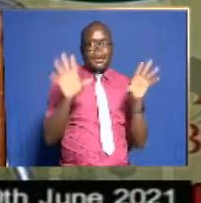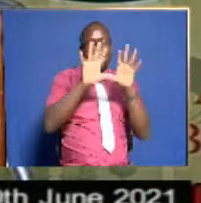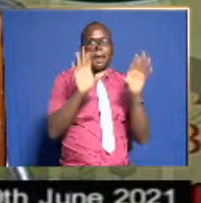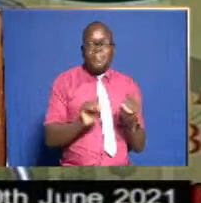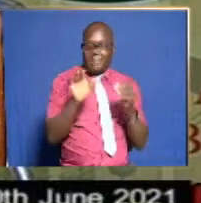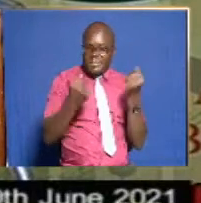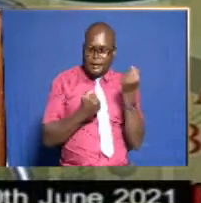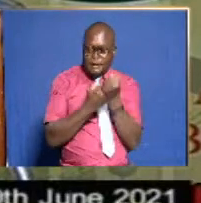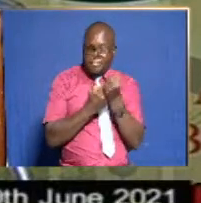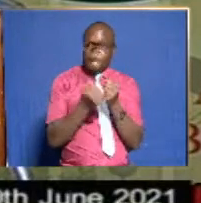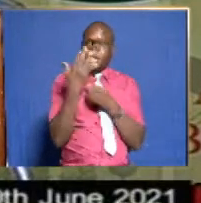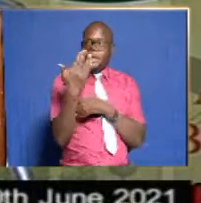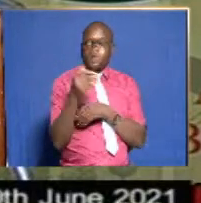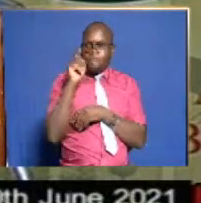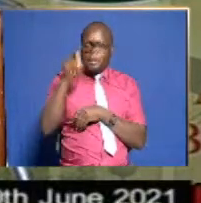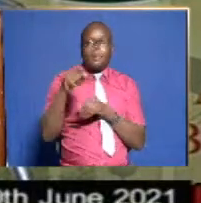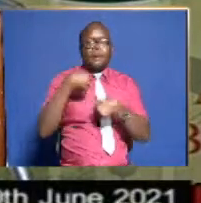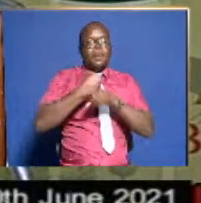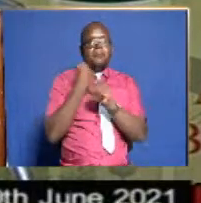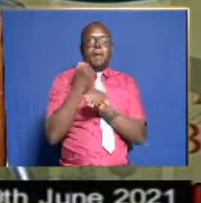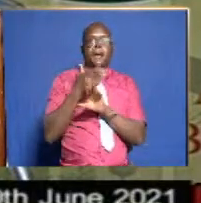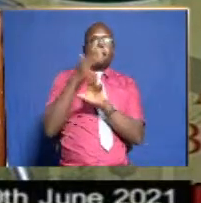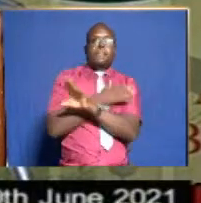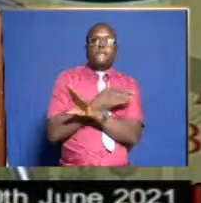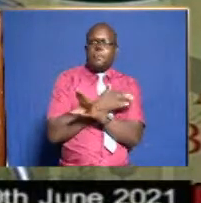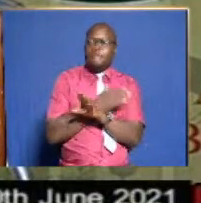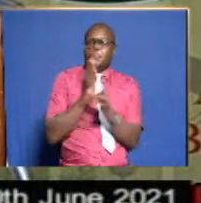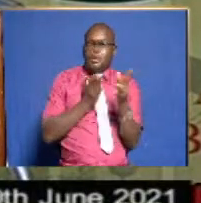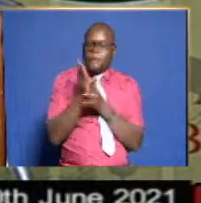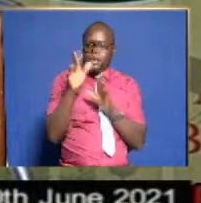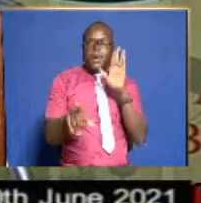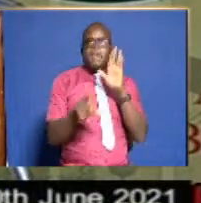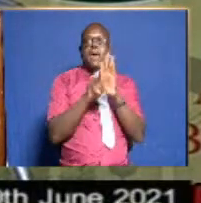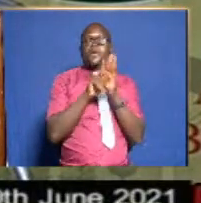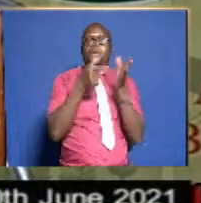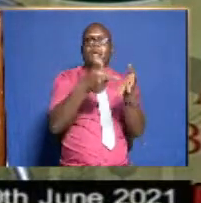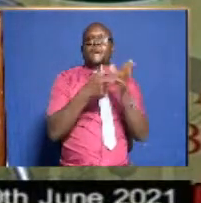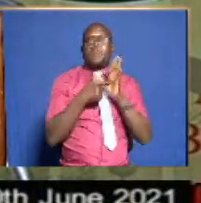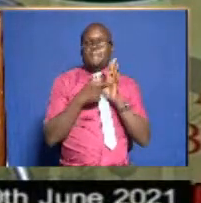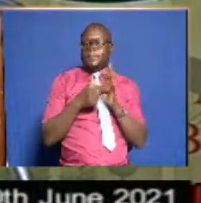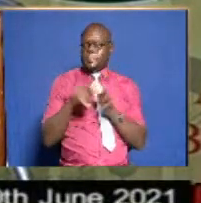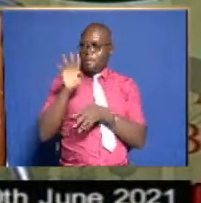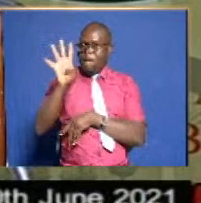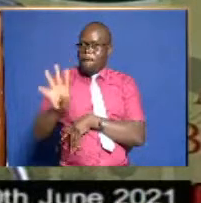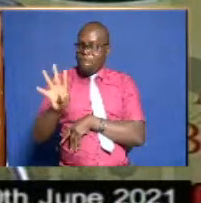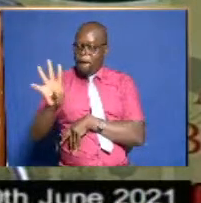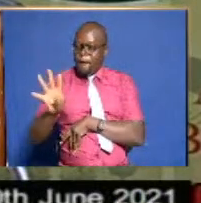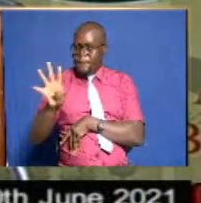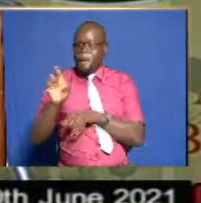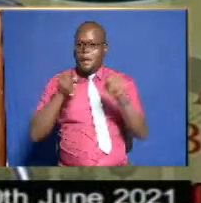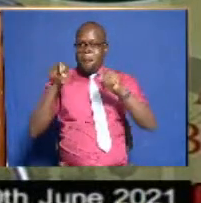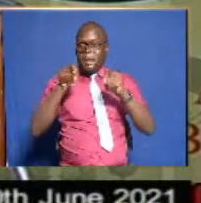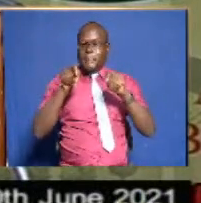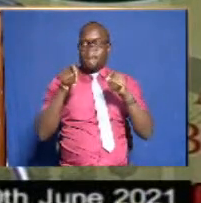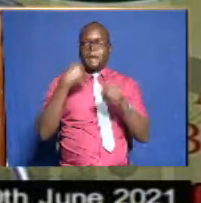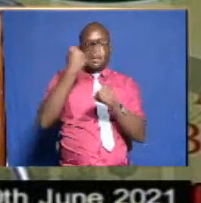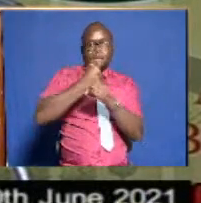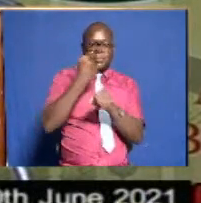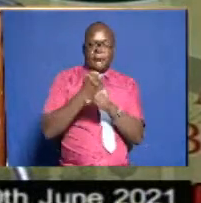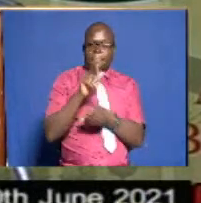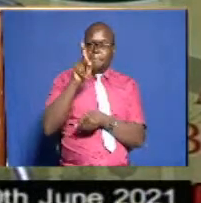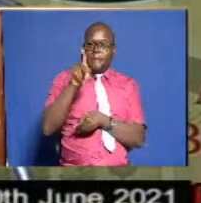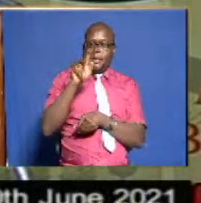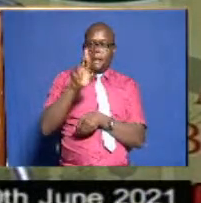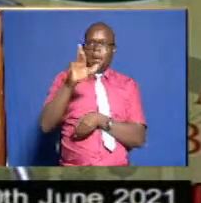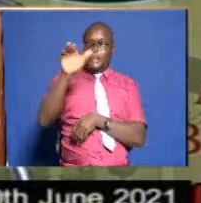supporting documents were prepared in time as per their legal requirements. Fourth, the management and staff of Kenya Revenue